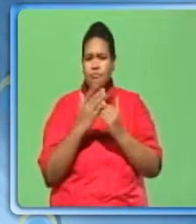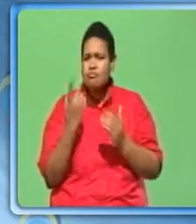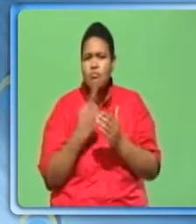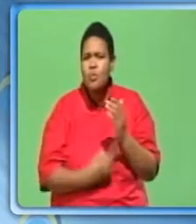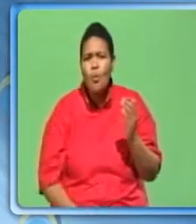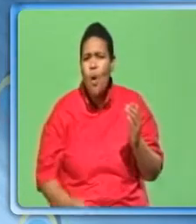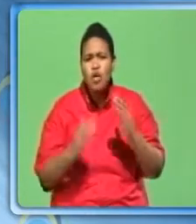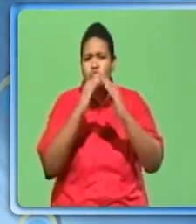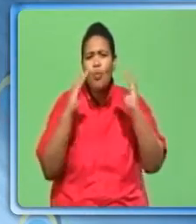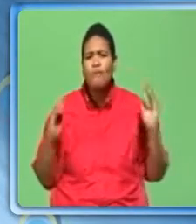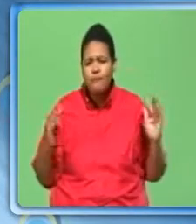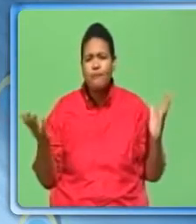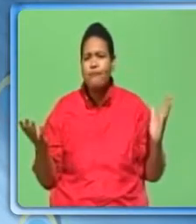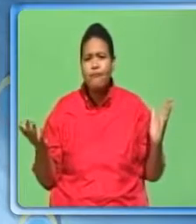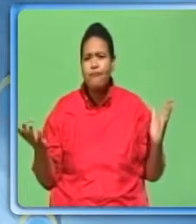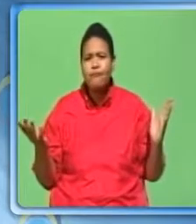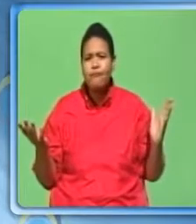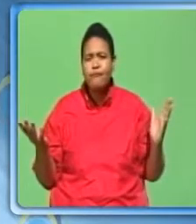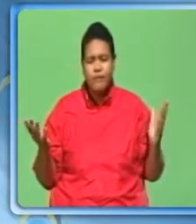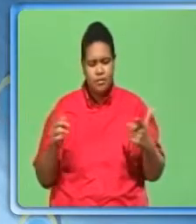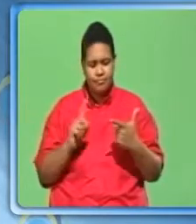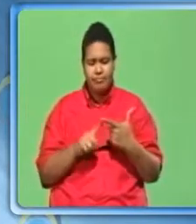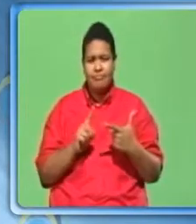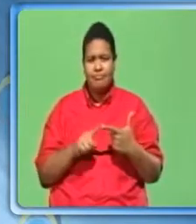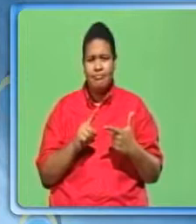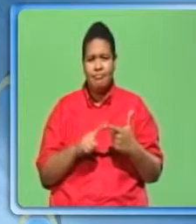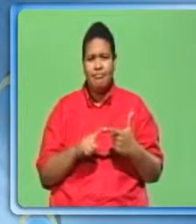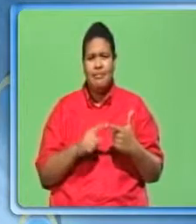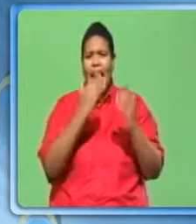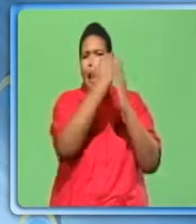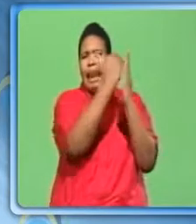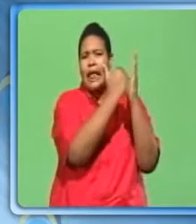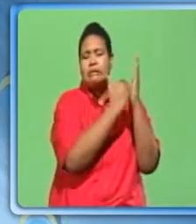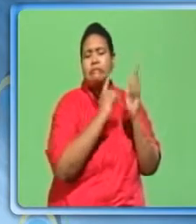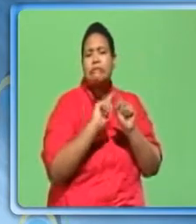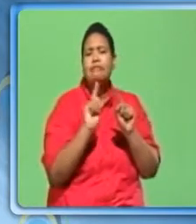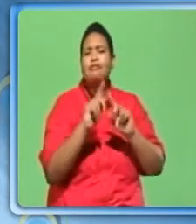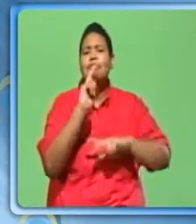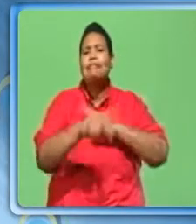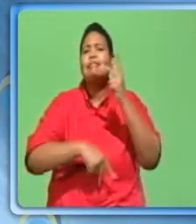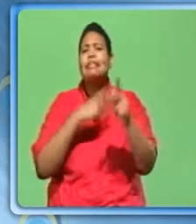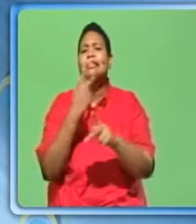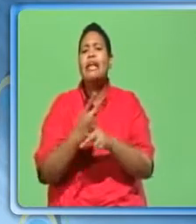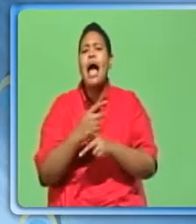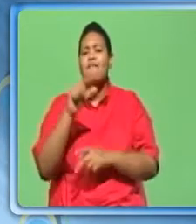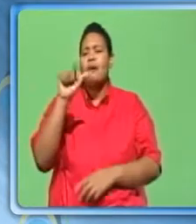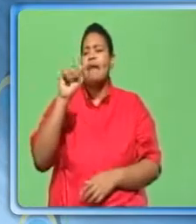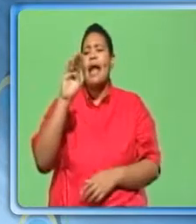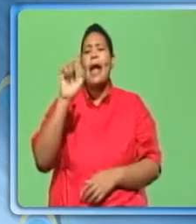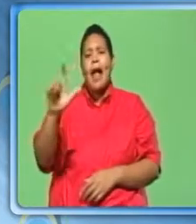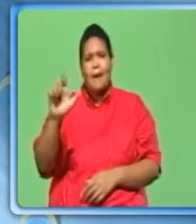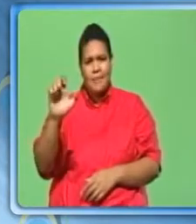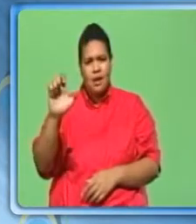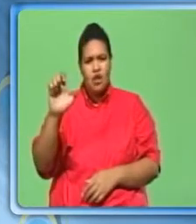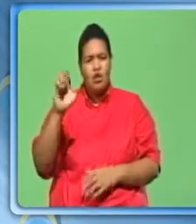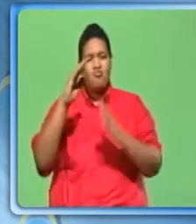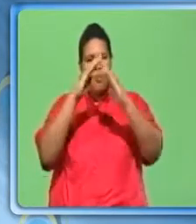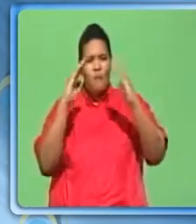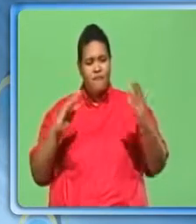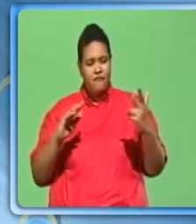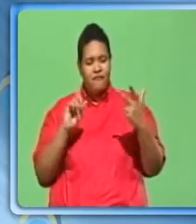a roof? 2. List the types of gable roofs.